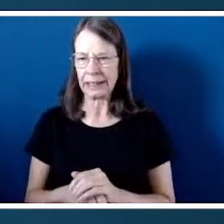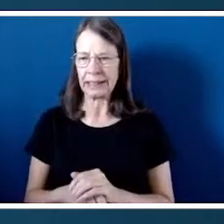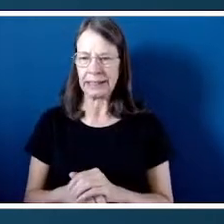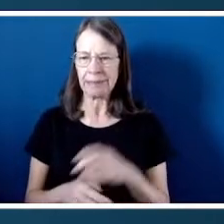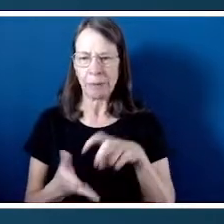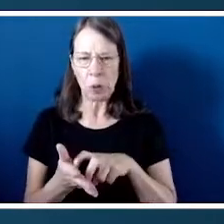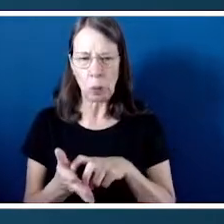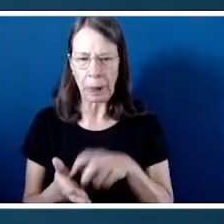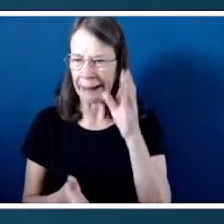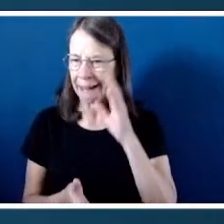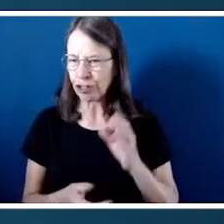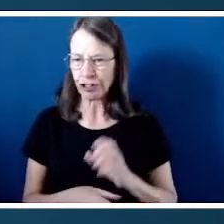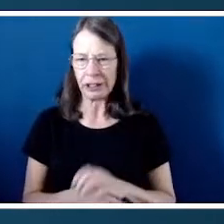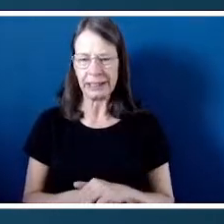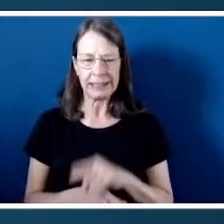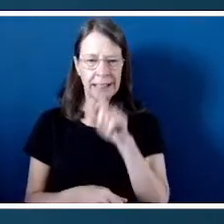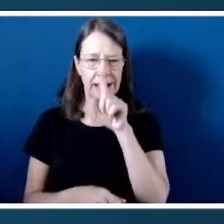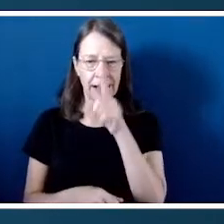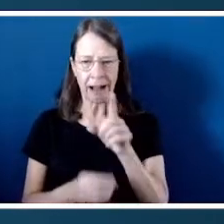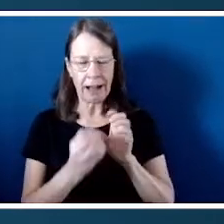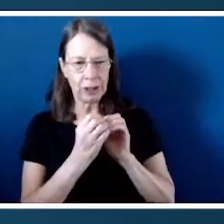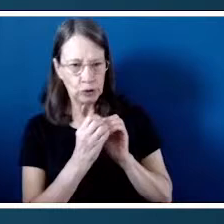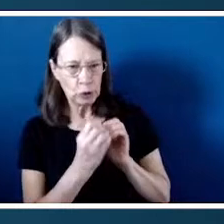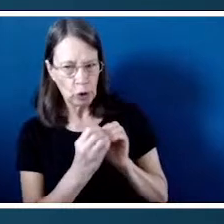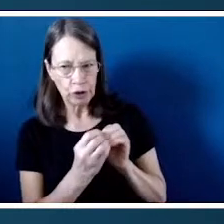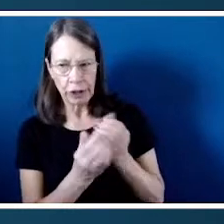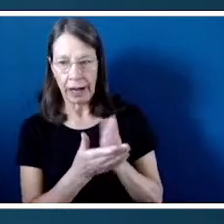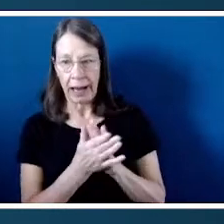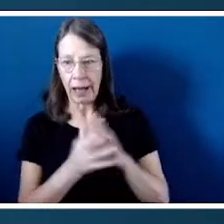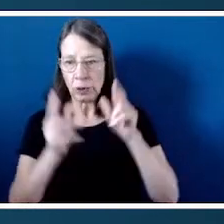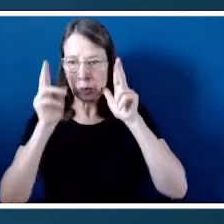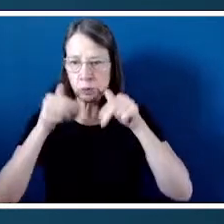geopolitical competition in ways that protect our sovereign interests.